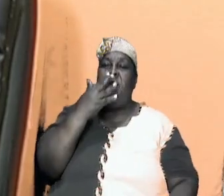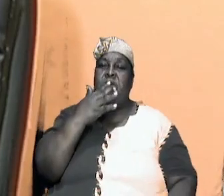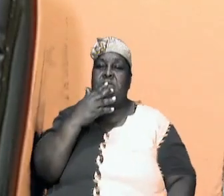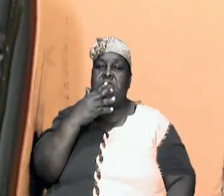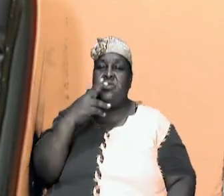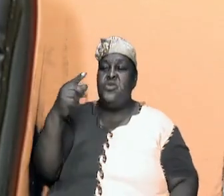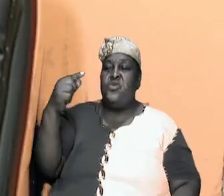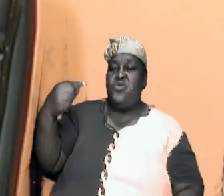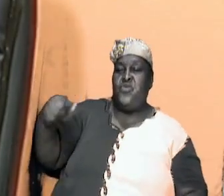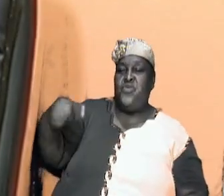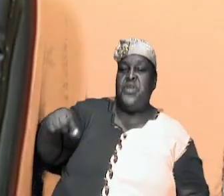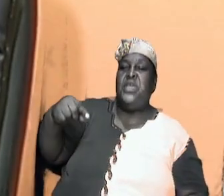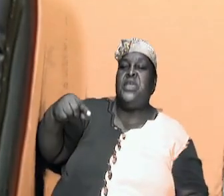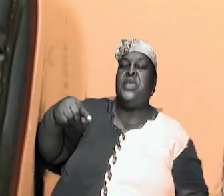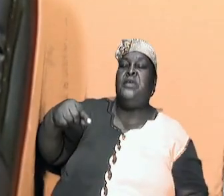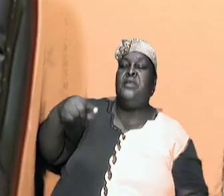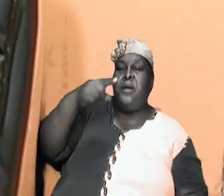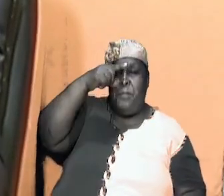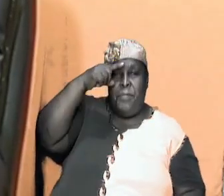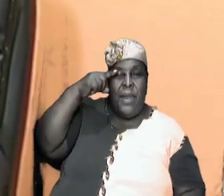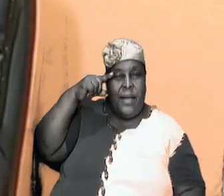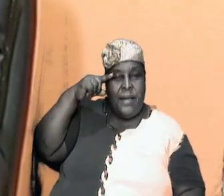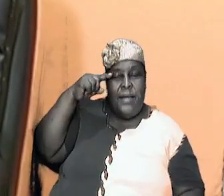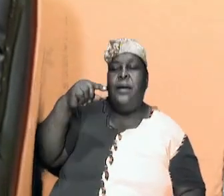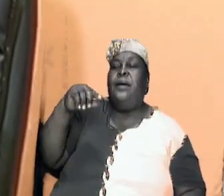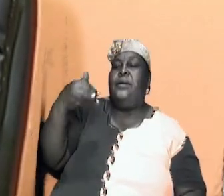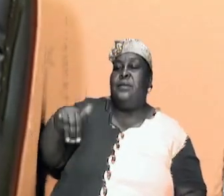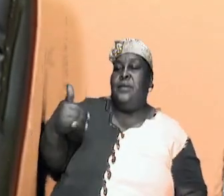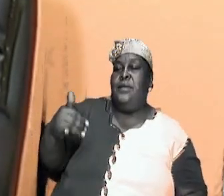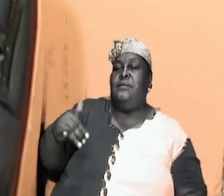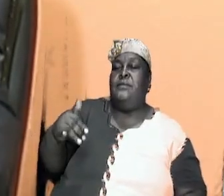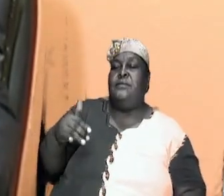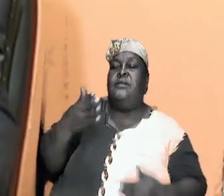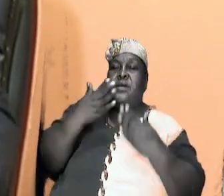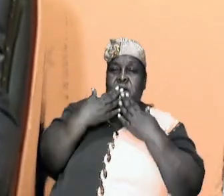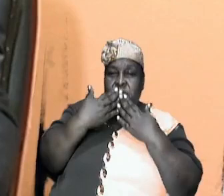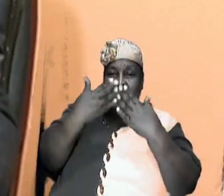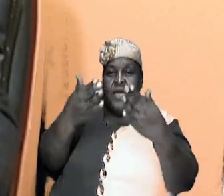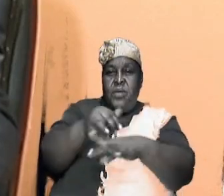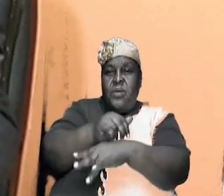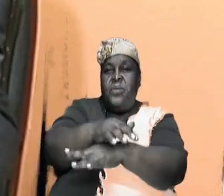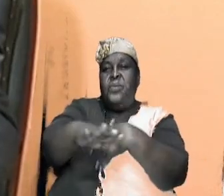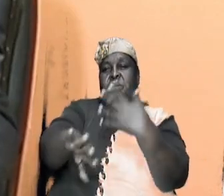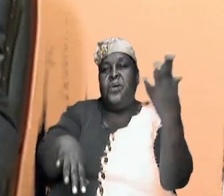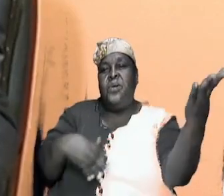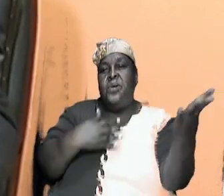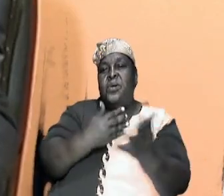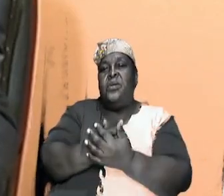yellow and your black. All right. Thank you all again. God bless you.